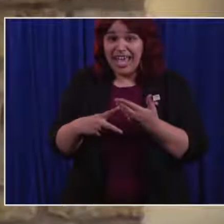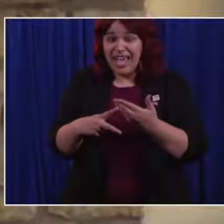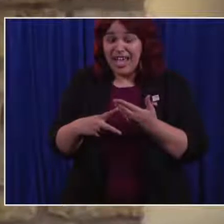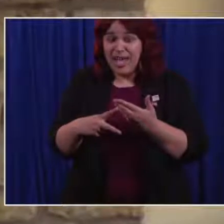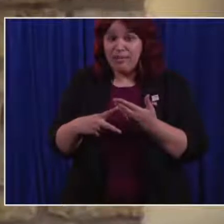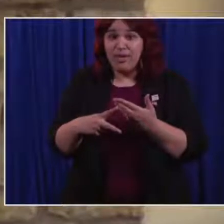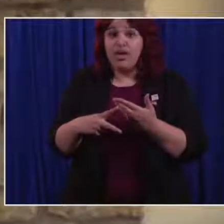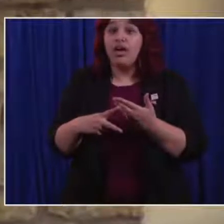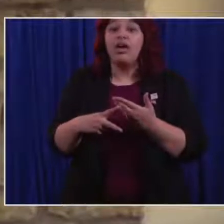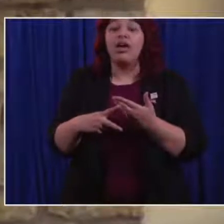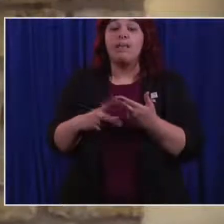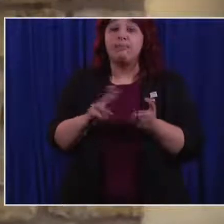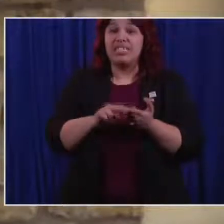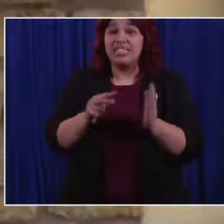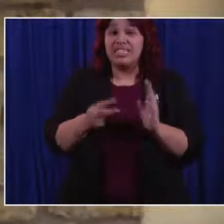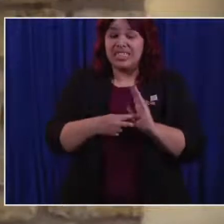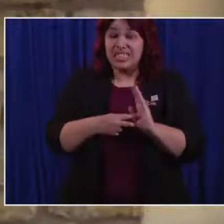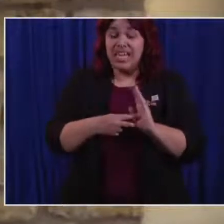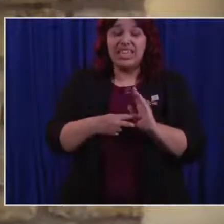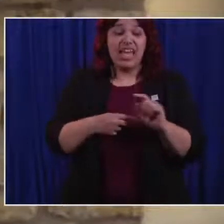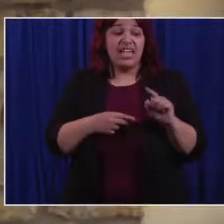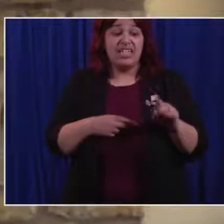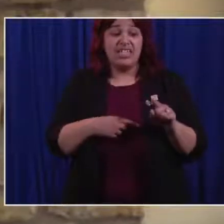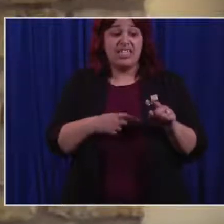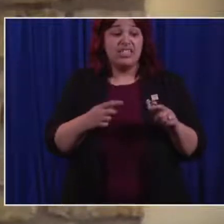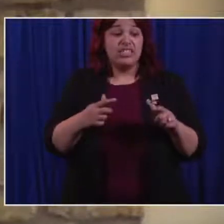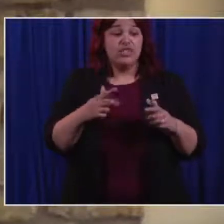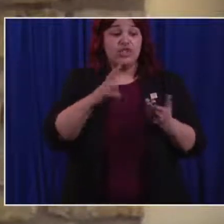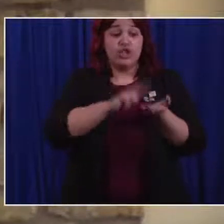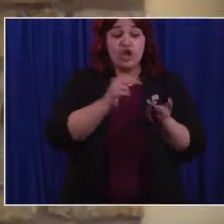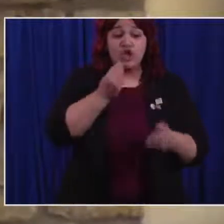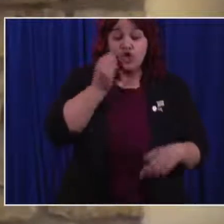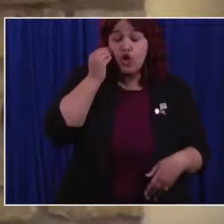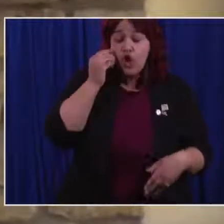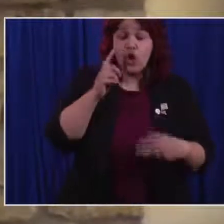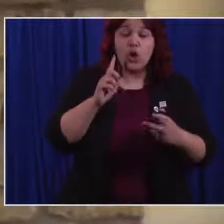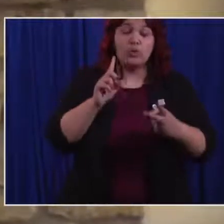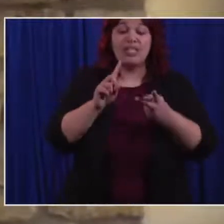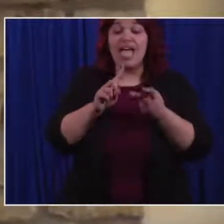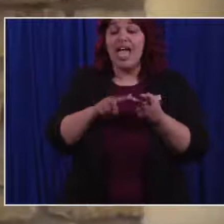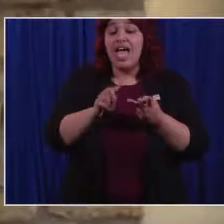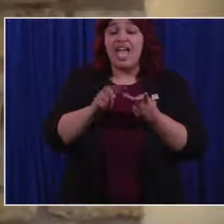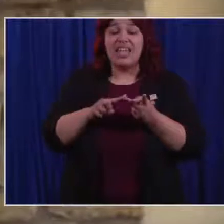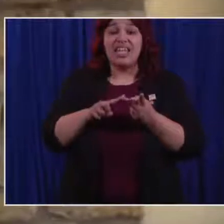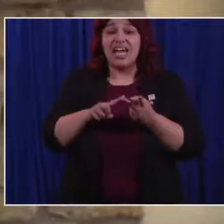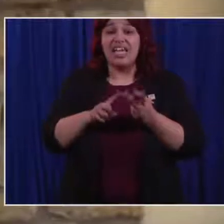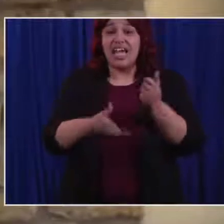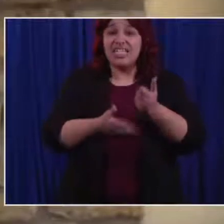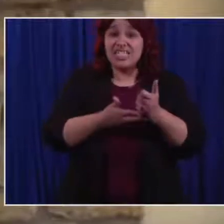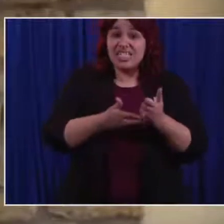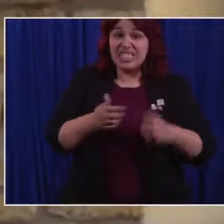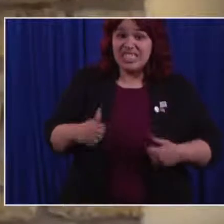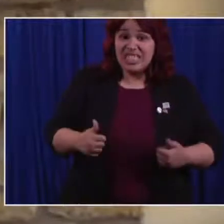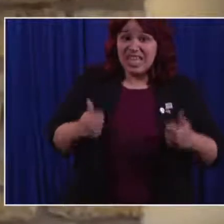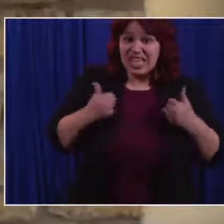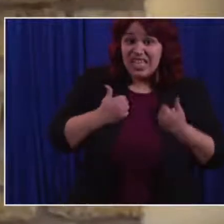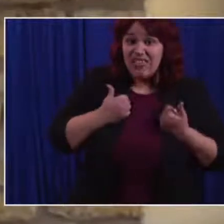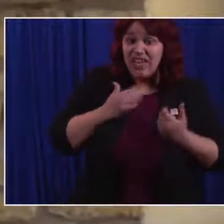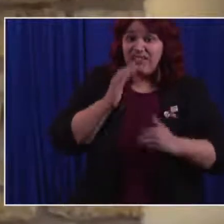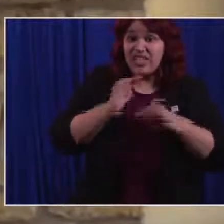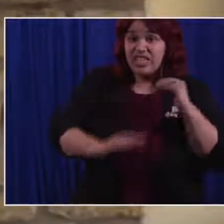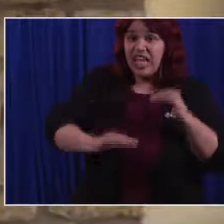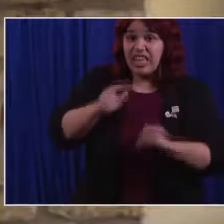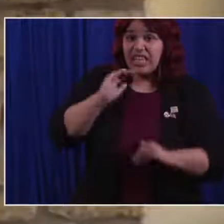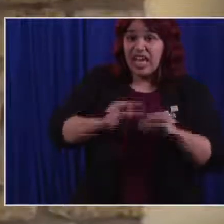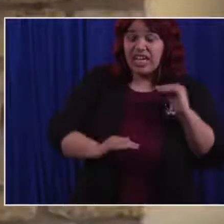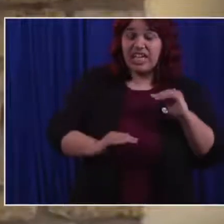forward, will continue to have vaccine when they need it. If they hire somebody else, they'll be able to vaccinate that person. If they